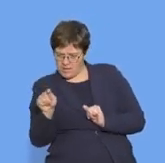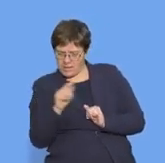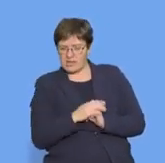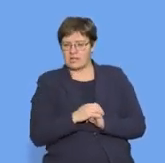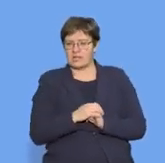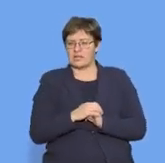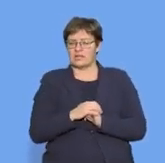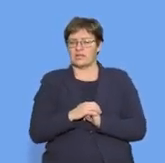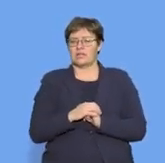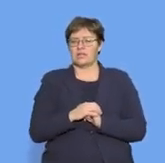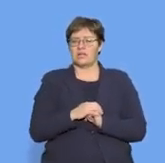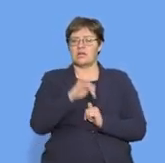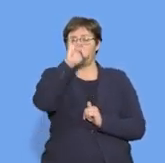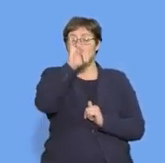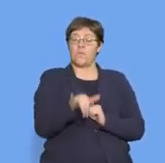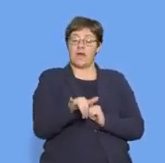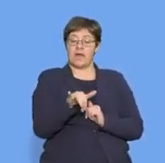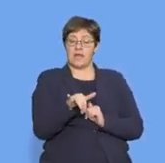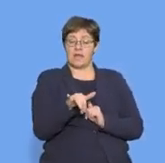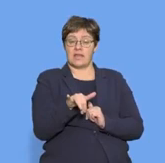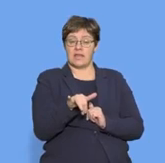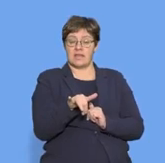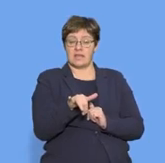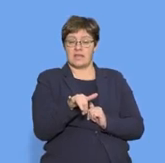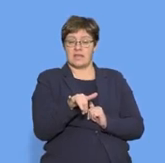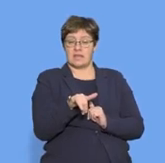there. And then our y-axis will be